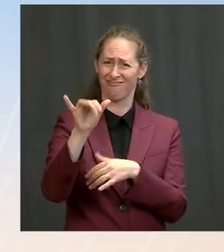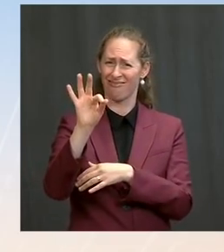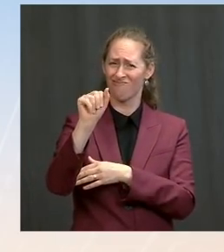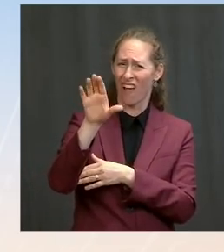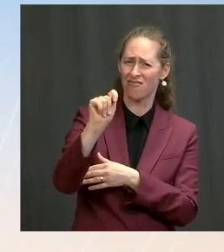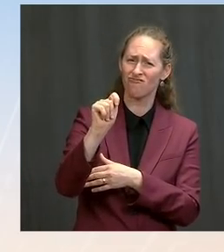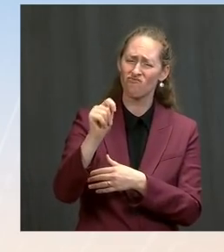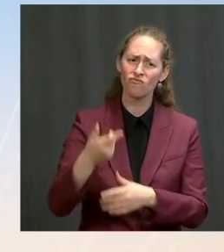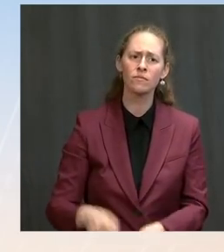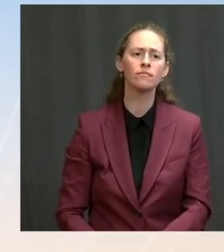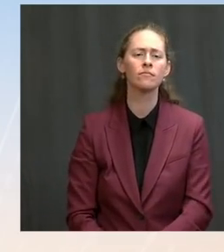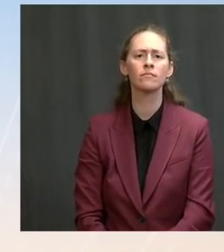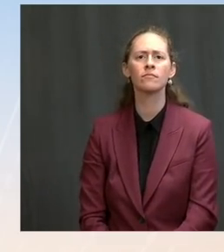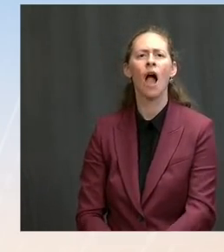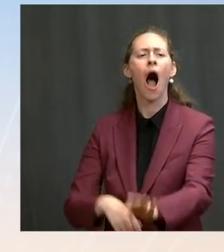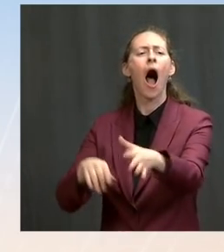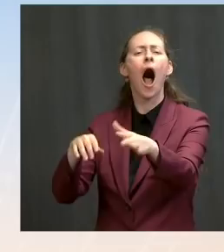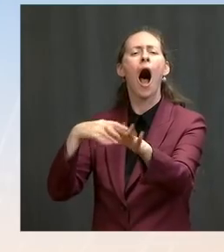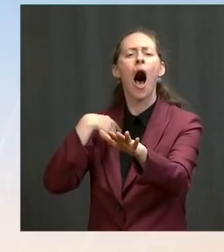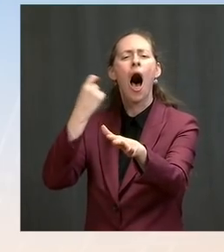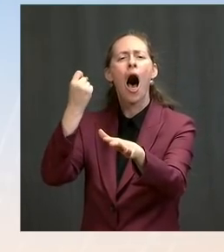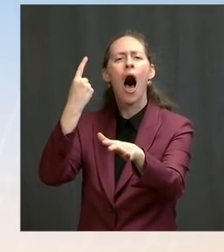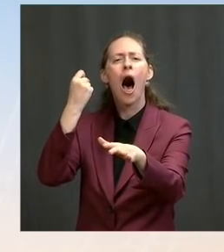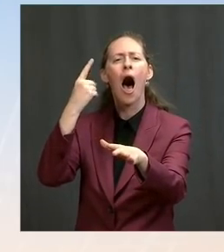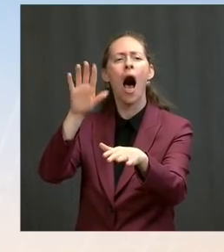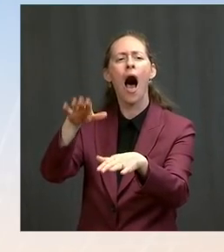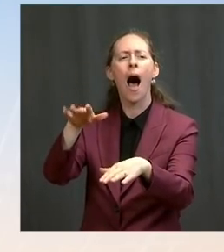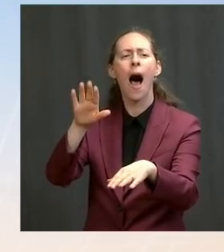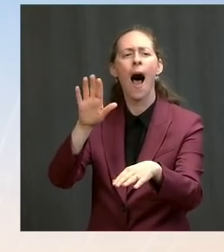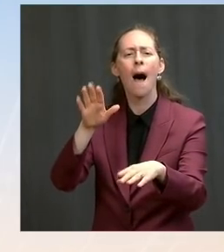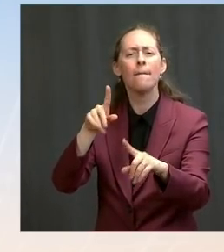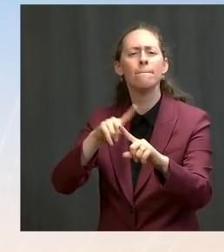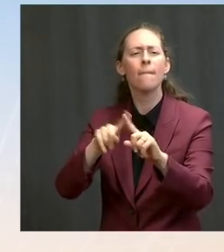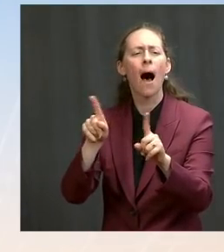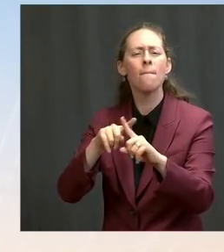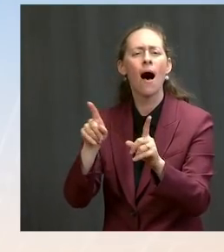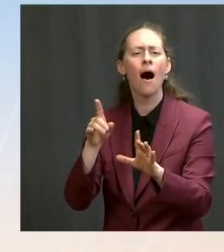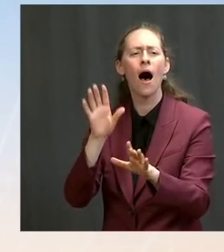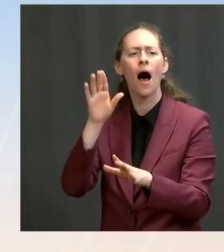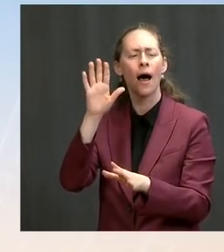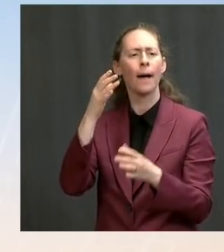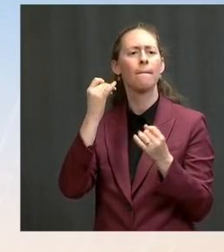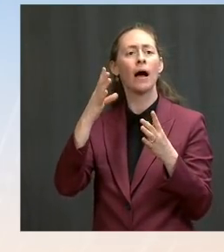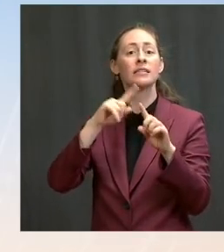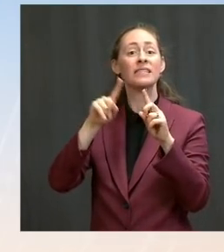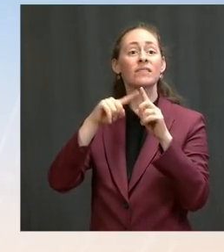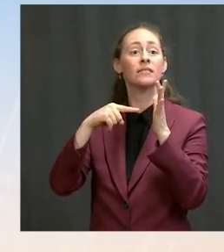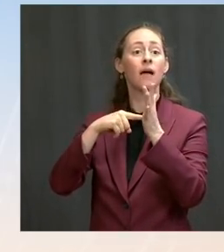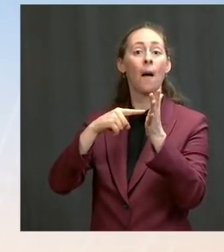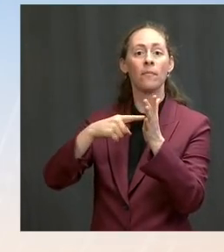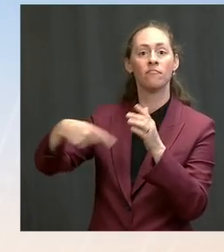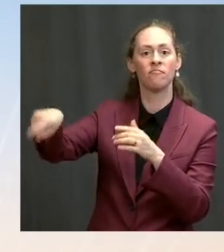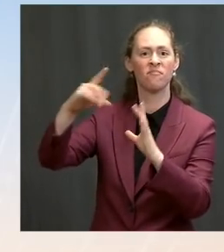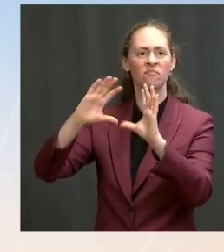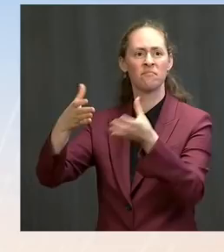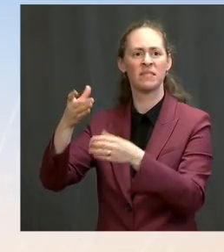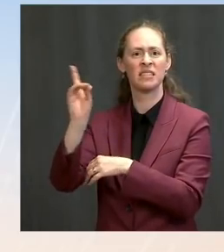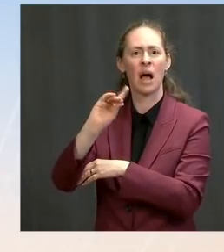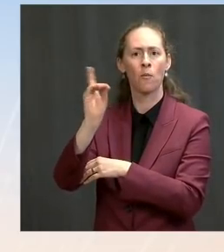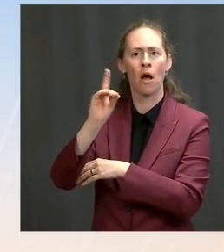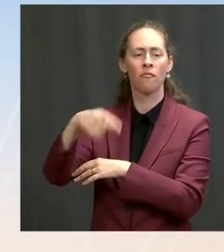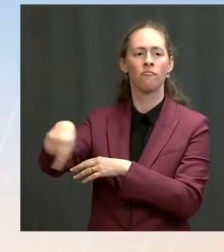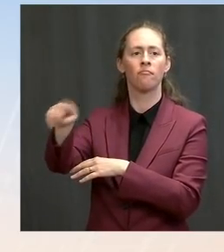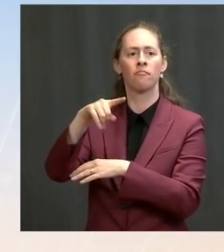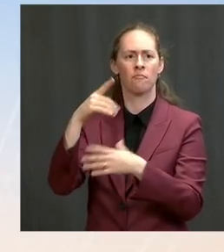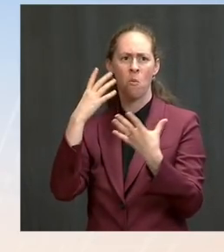there. However, there are lots of examples of Democrats explicitly saying they want to defund the police. We've